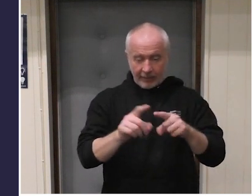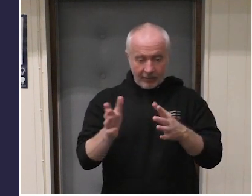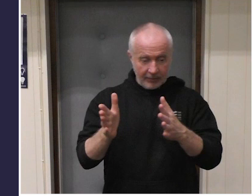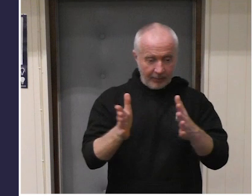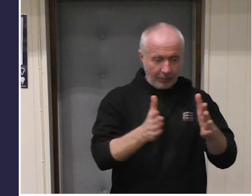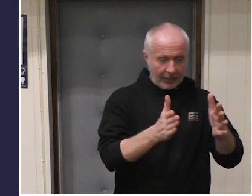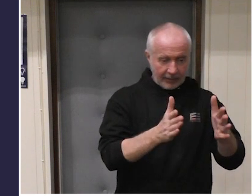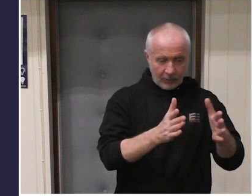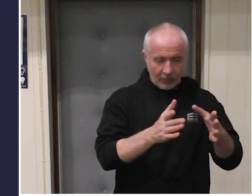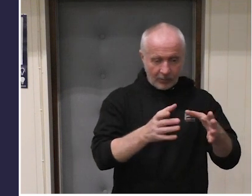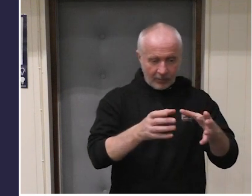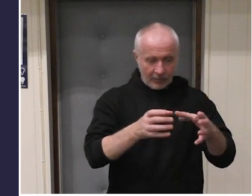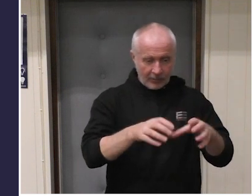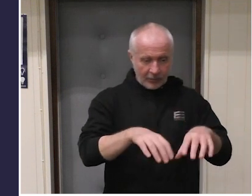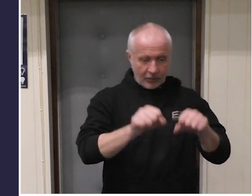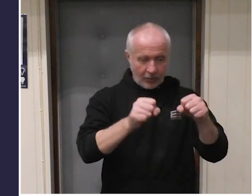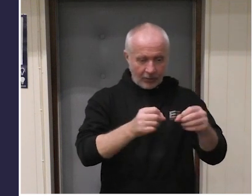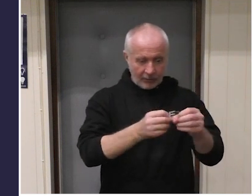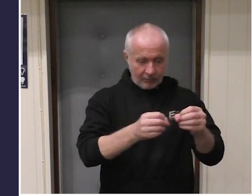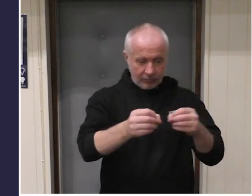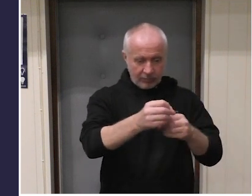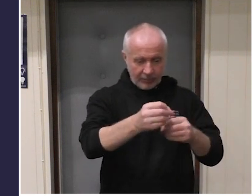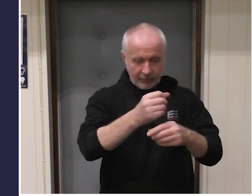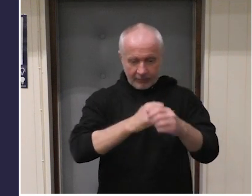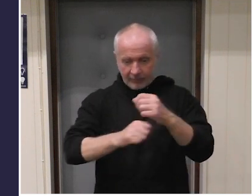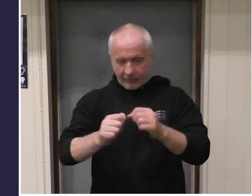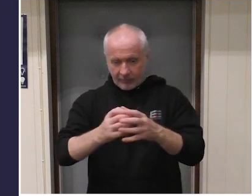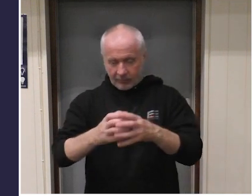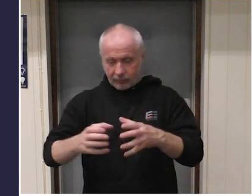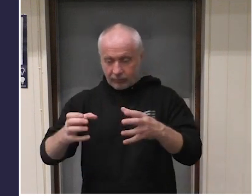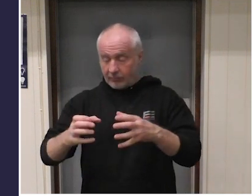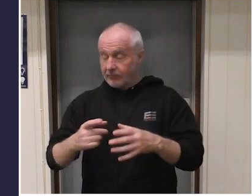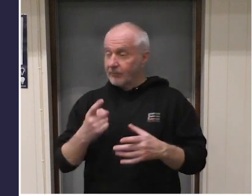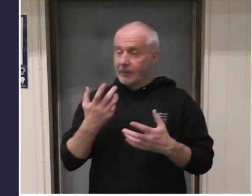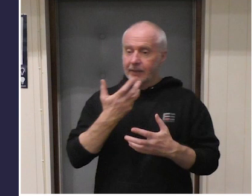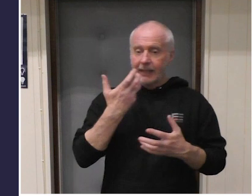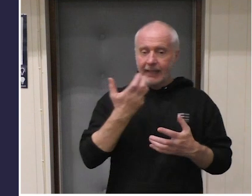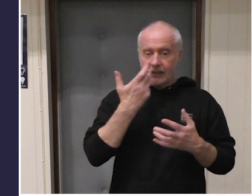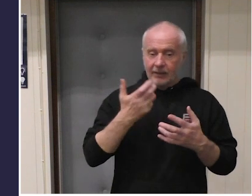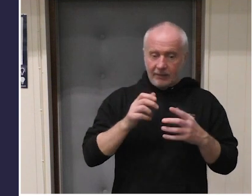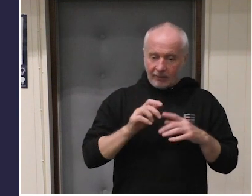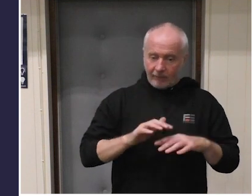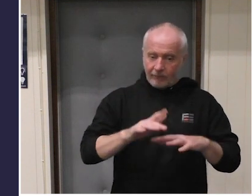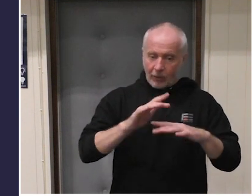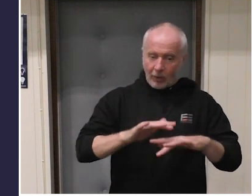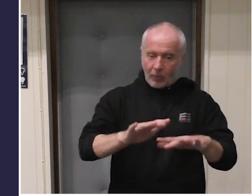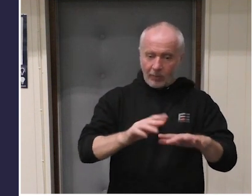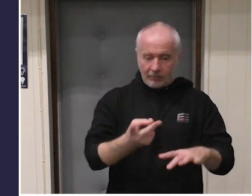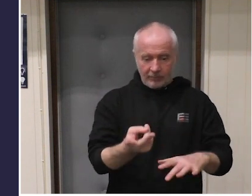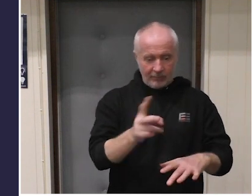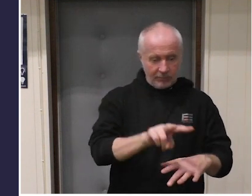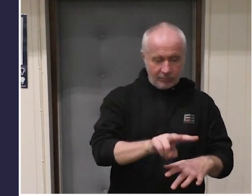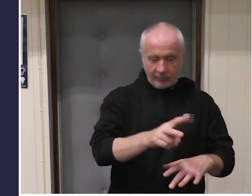of the probabilities of these two things happening is proportional to the heat flow into the environment. And so,